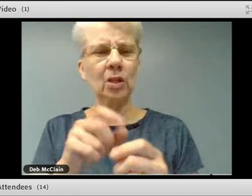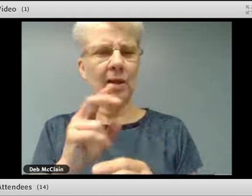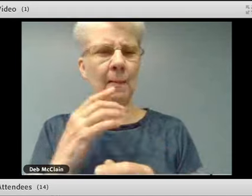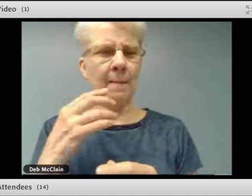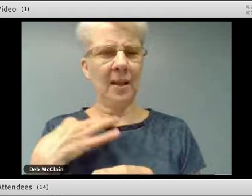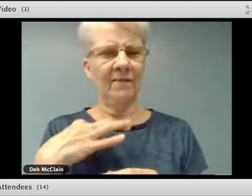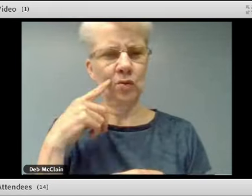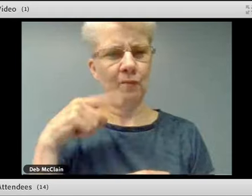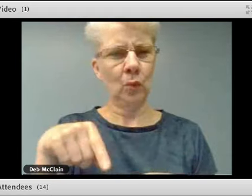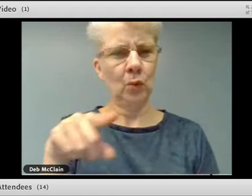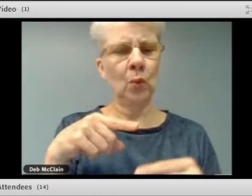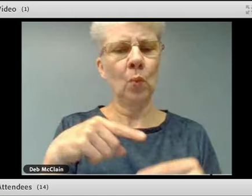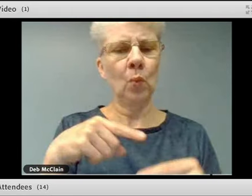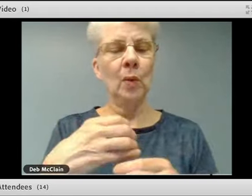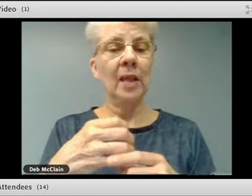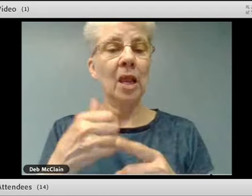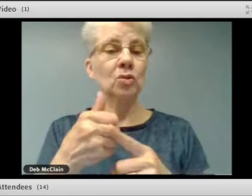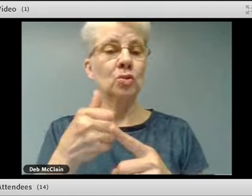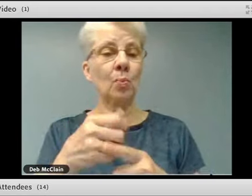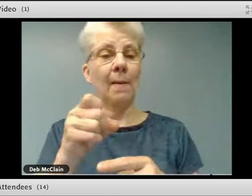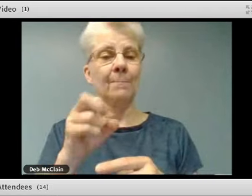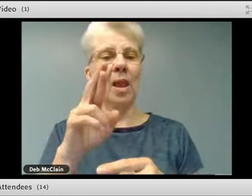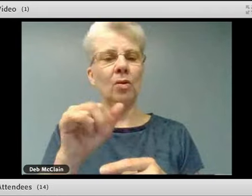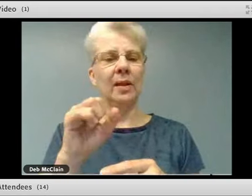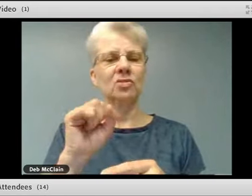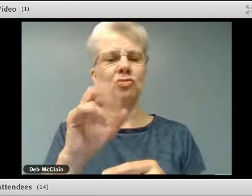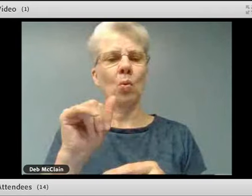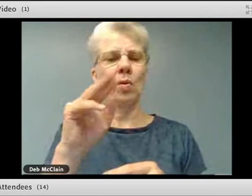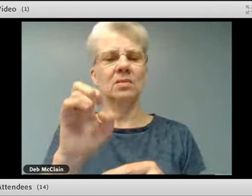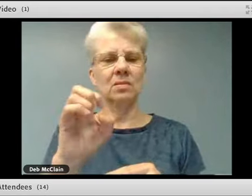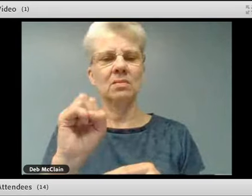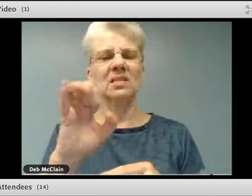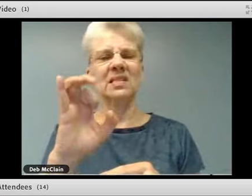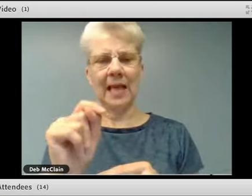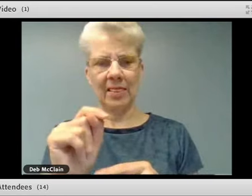when we're talking about creating your own primary source sets.